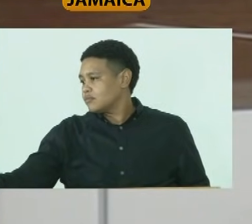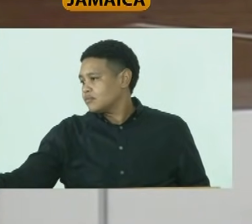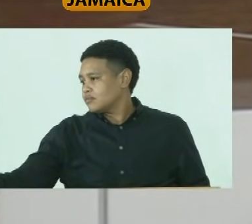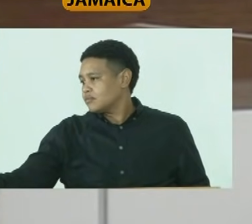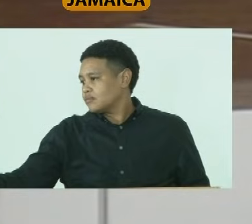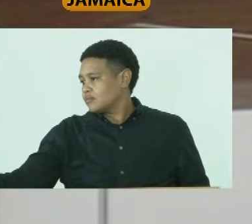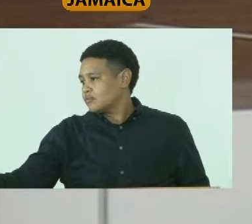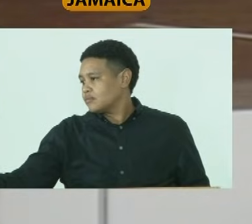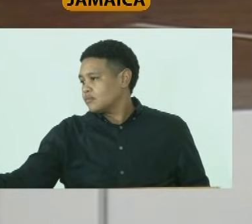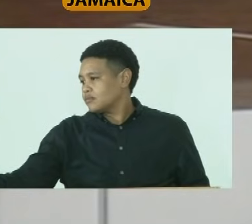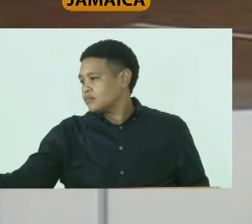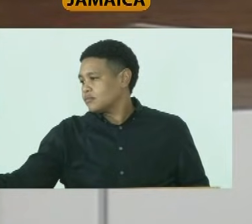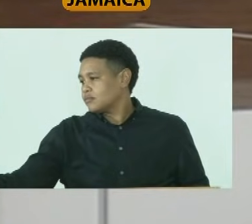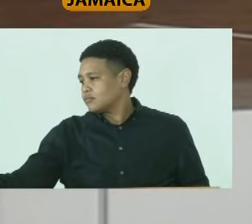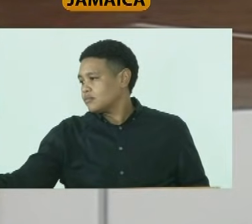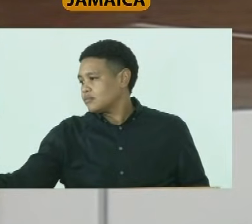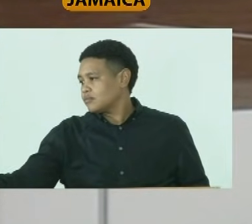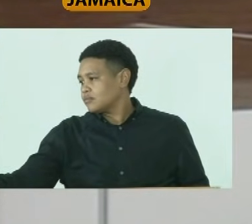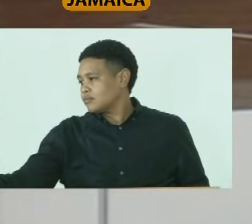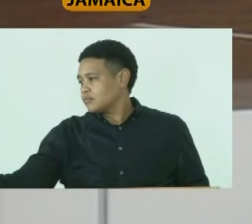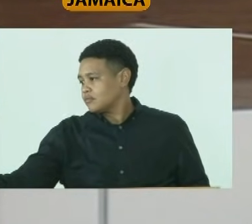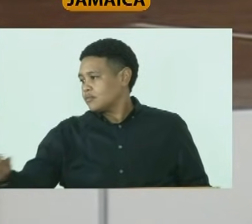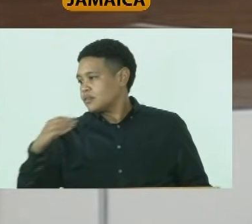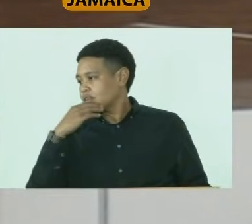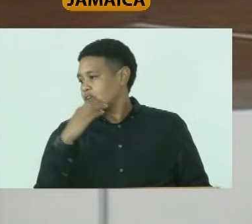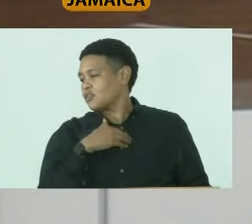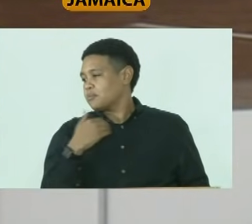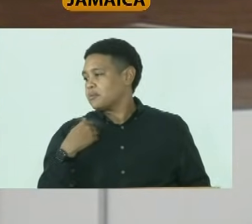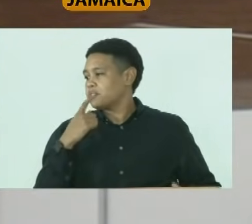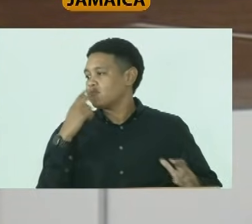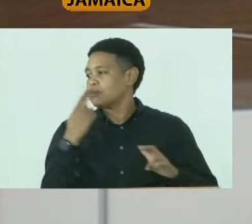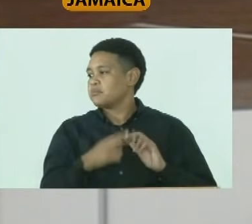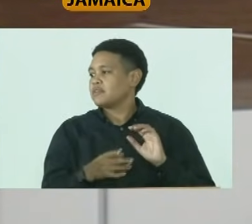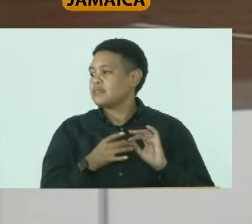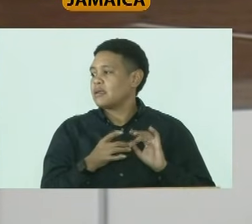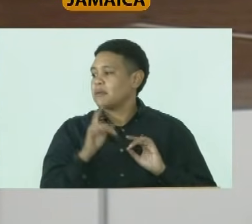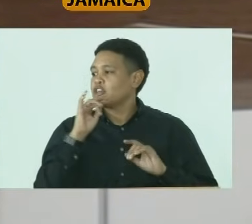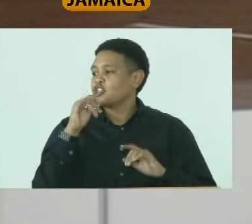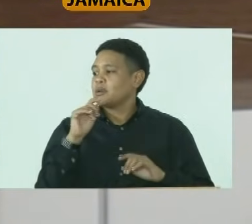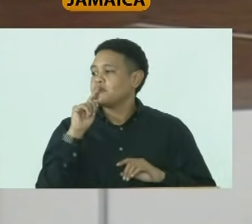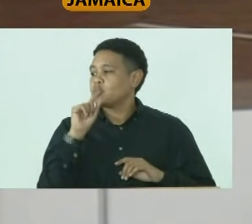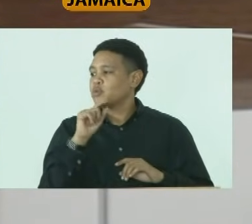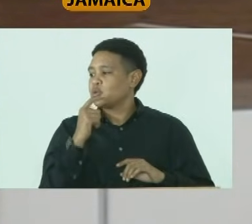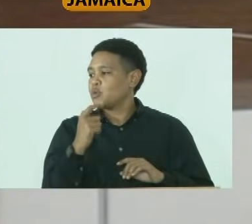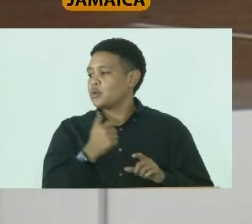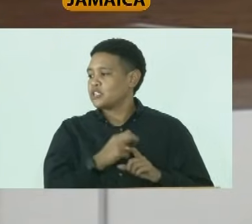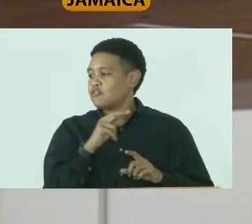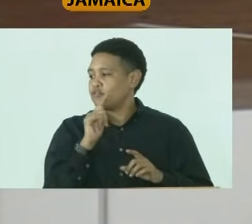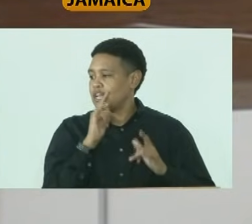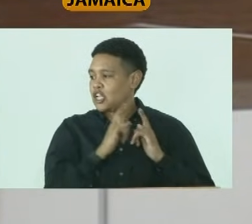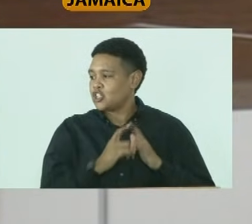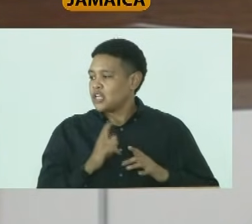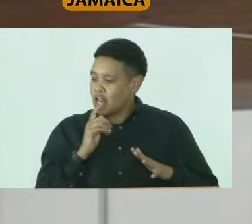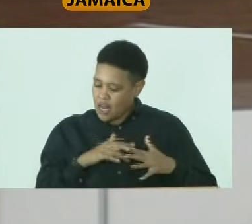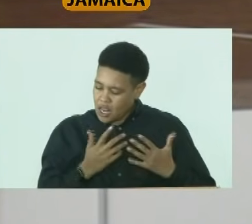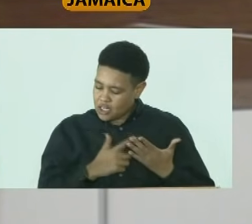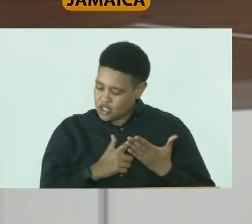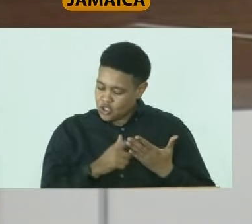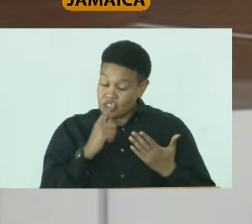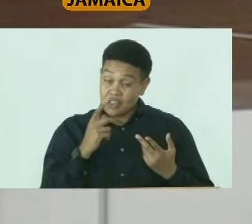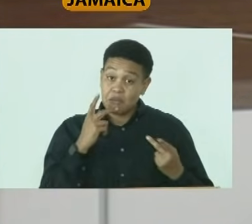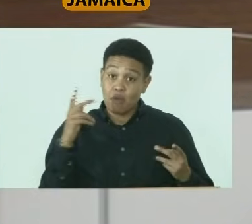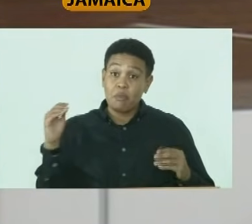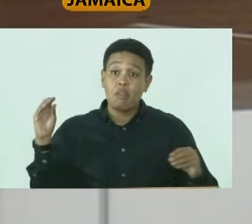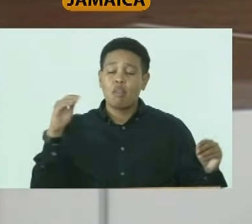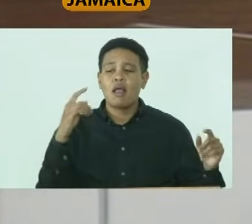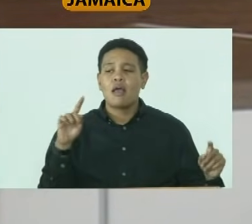Madam Speaker, on the JPS 2021 rate adjustment. Madam Speaker, there is a lot of discussion in the public domain, and rightly